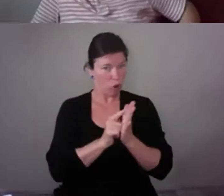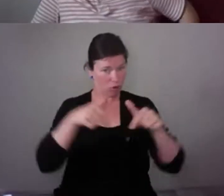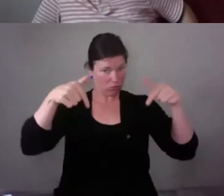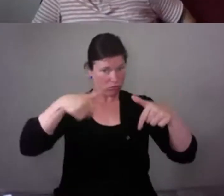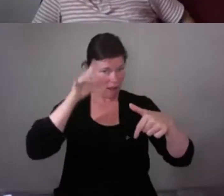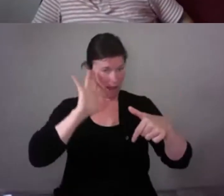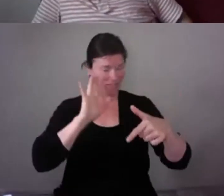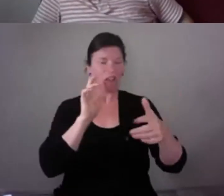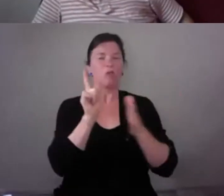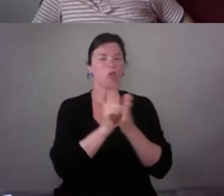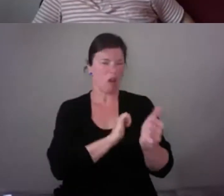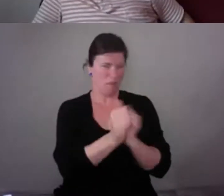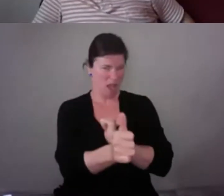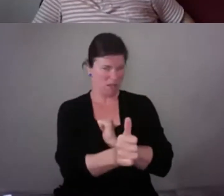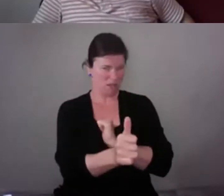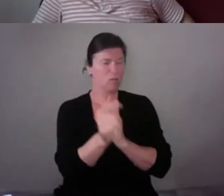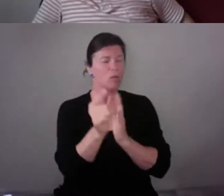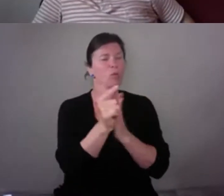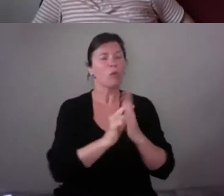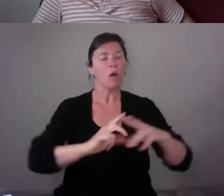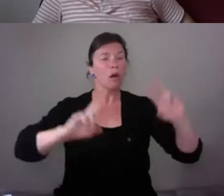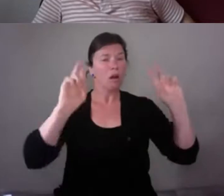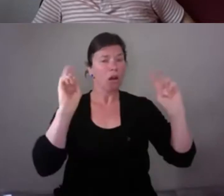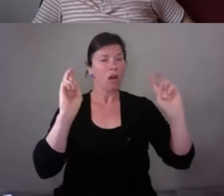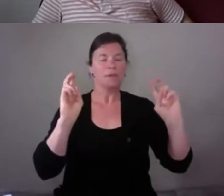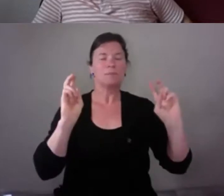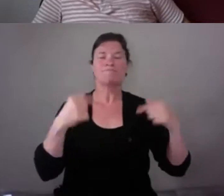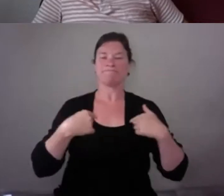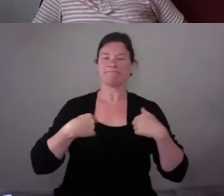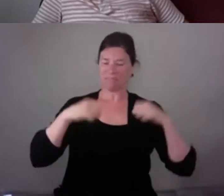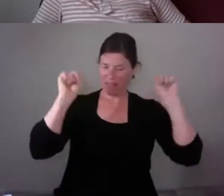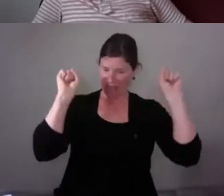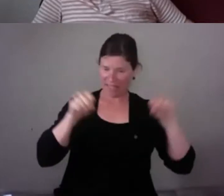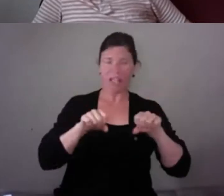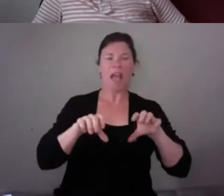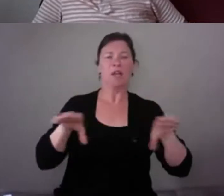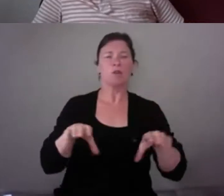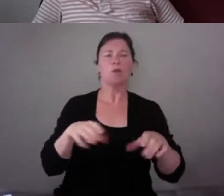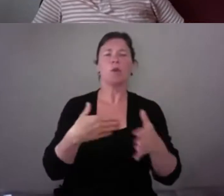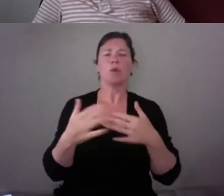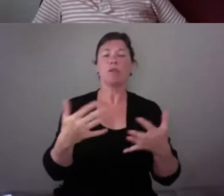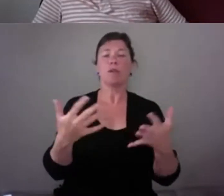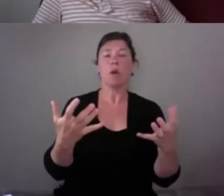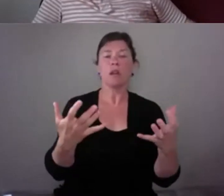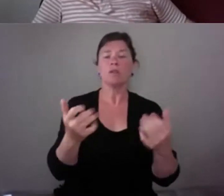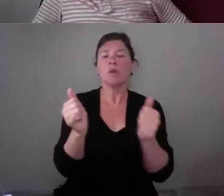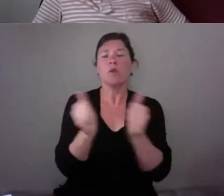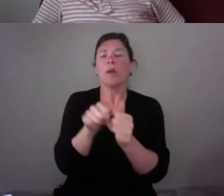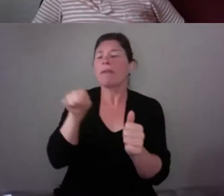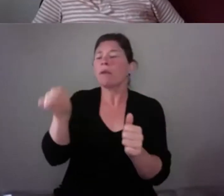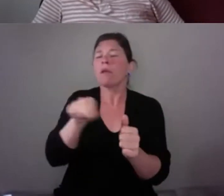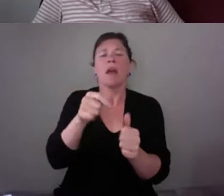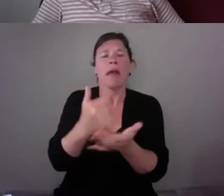that says I can do what I want with the help that I need. Mm-hmm. And